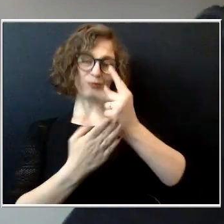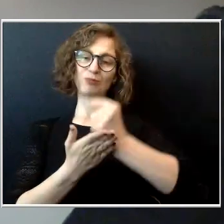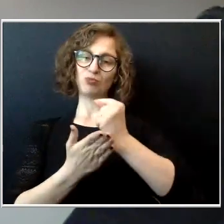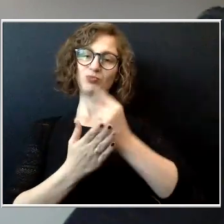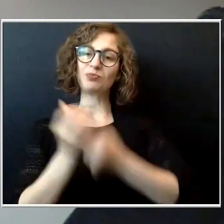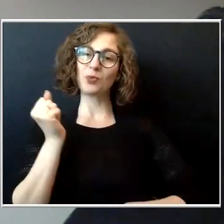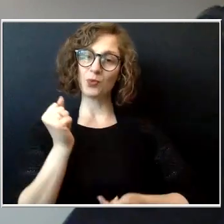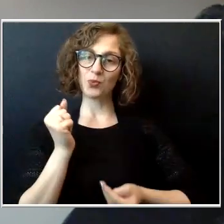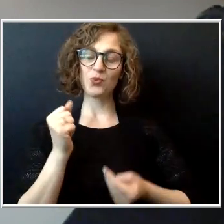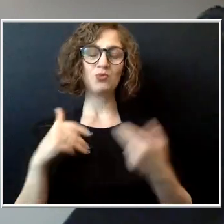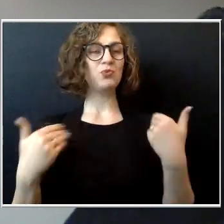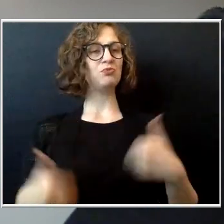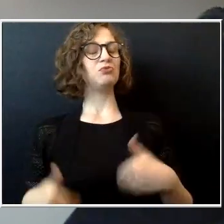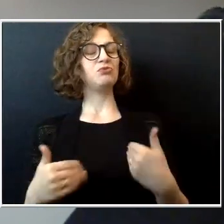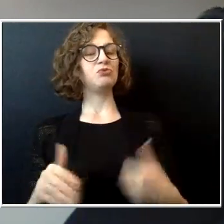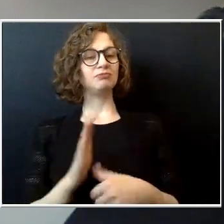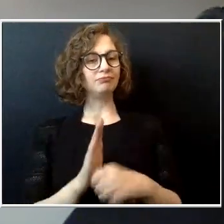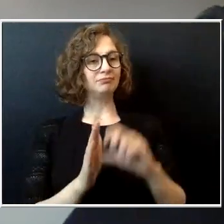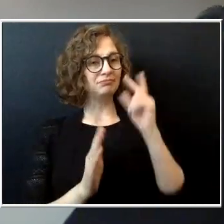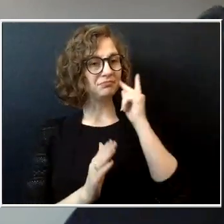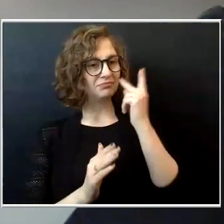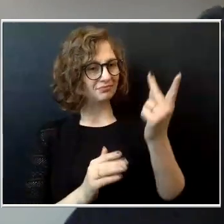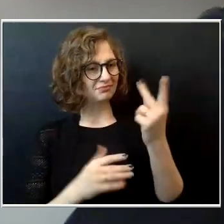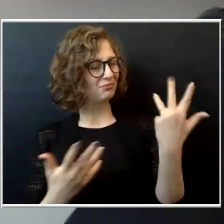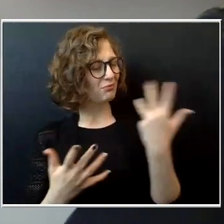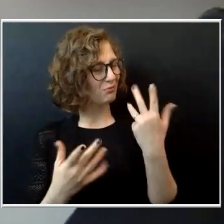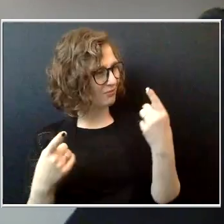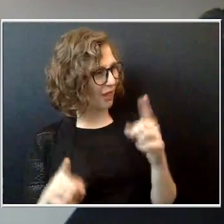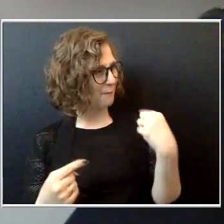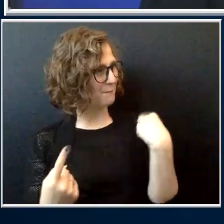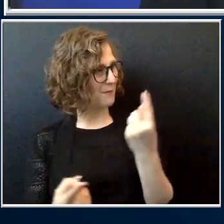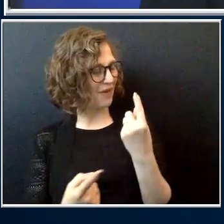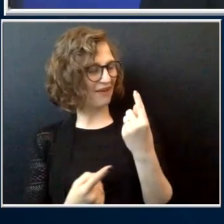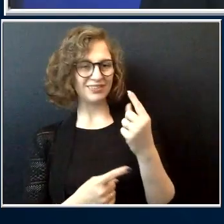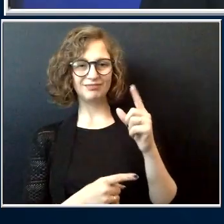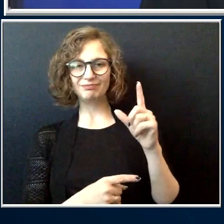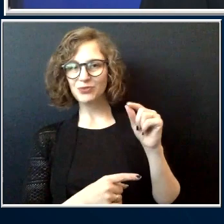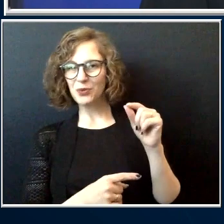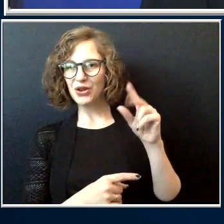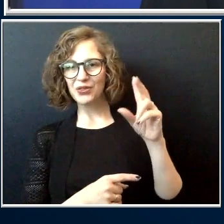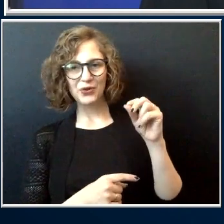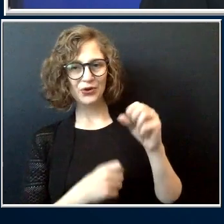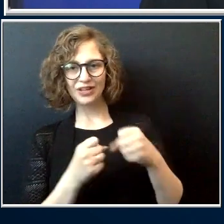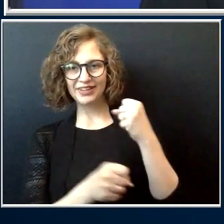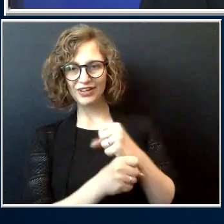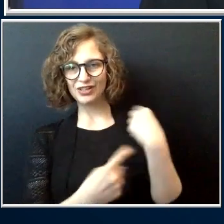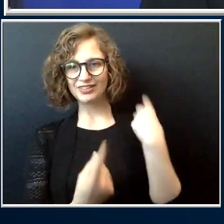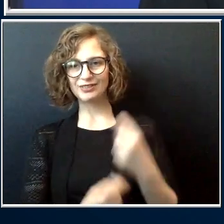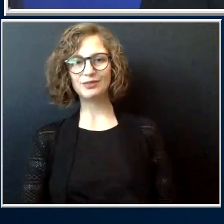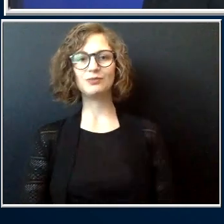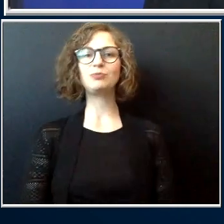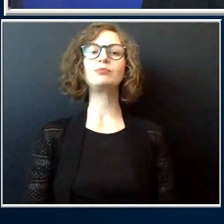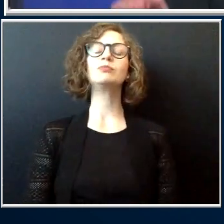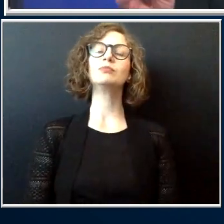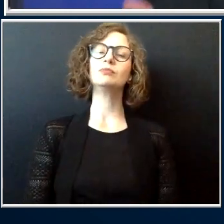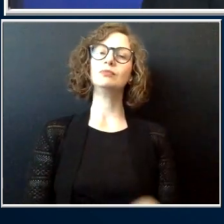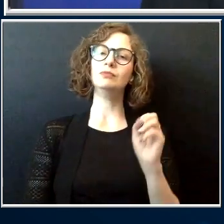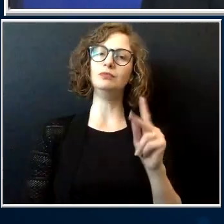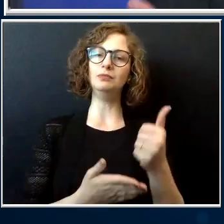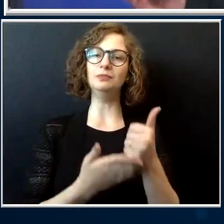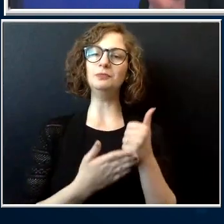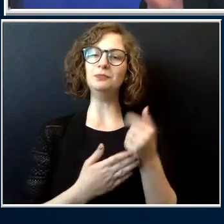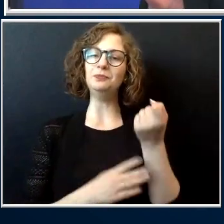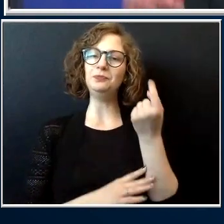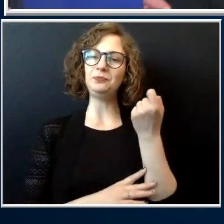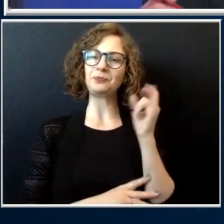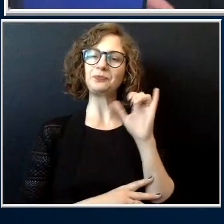seeing what has been done over the past few decades. So help us understand this term cancer control.